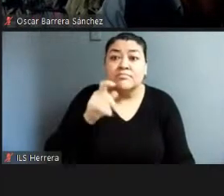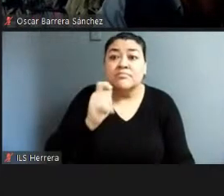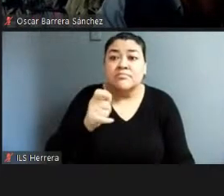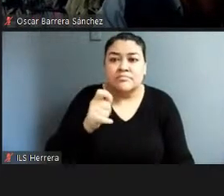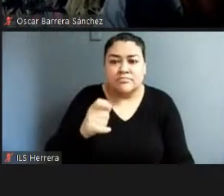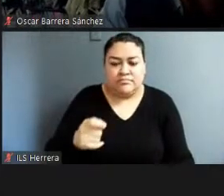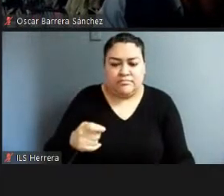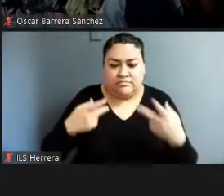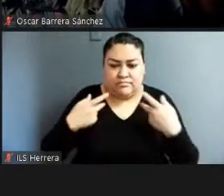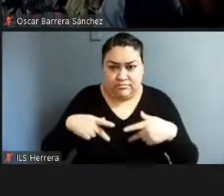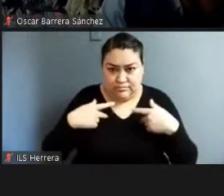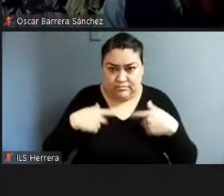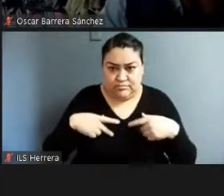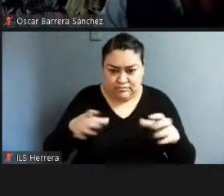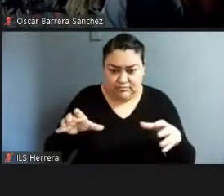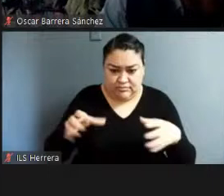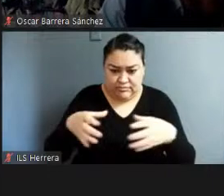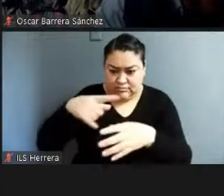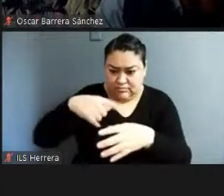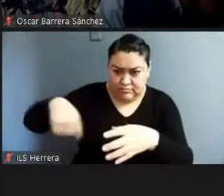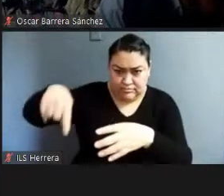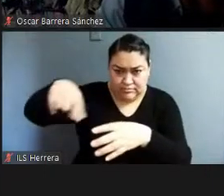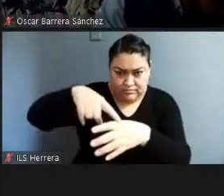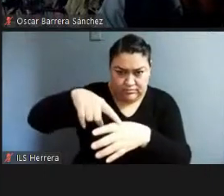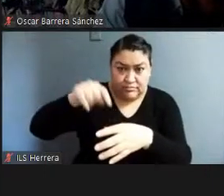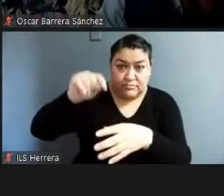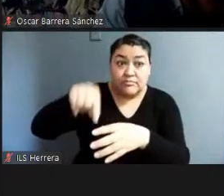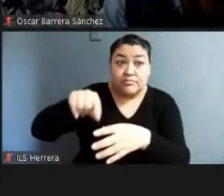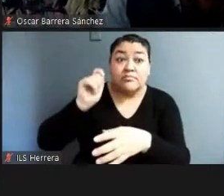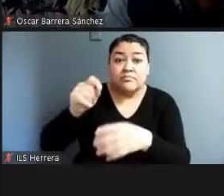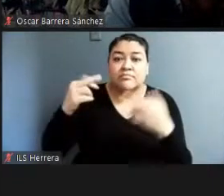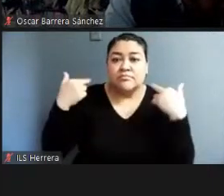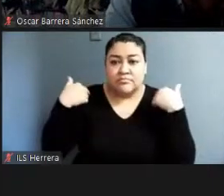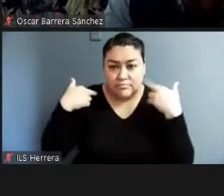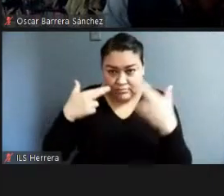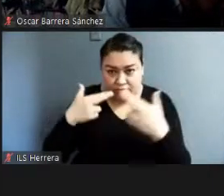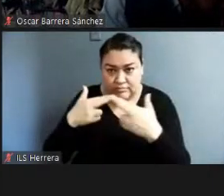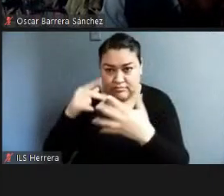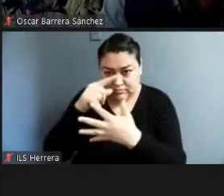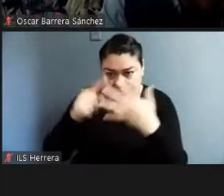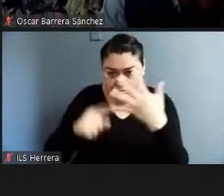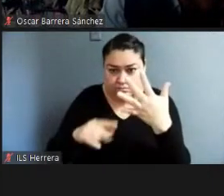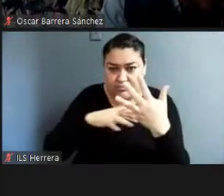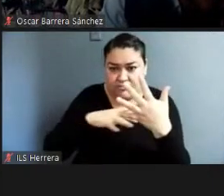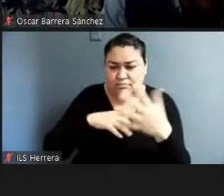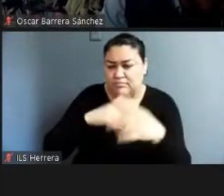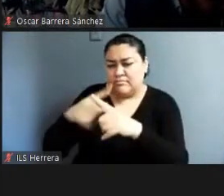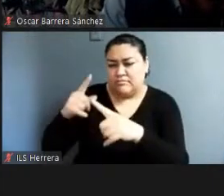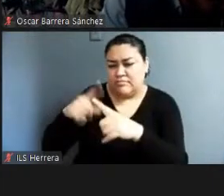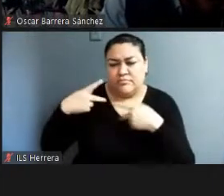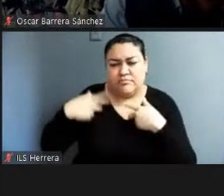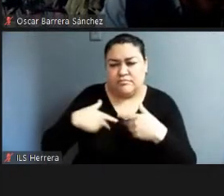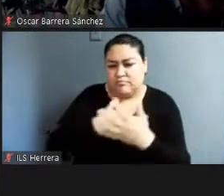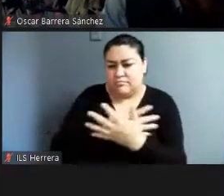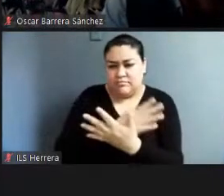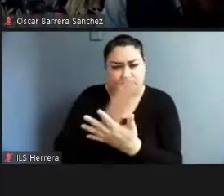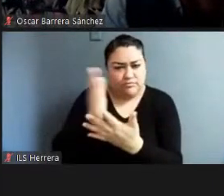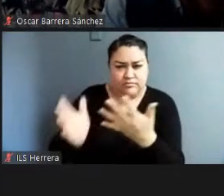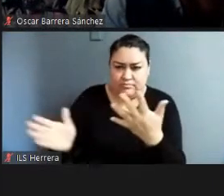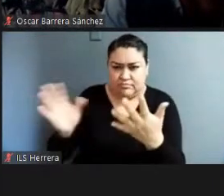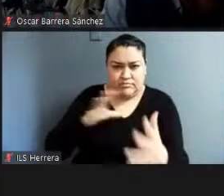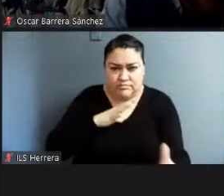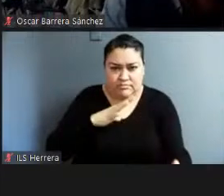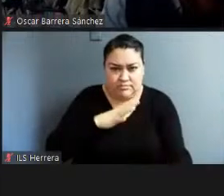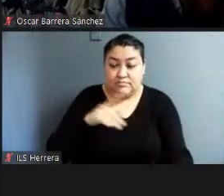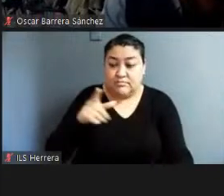clinician, will have a group of students, up to 12 students, from the first year of medical school all the way through to the end of medical school.